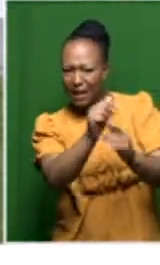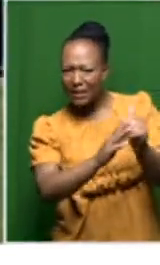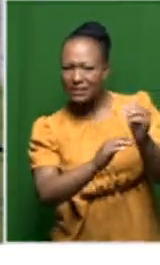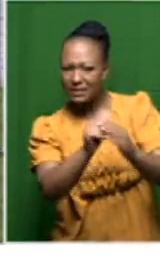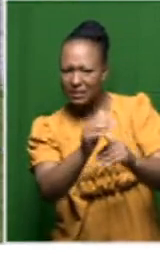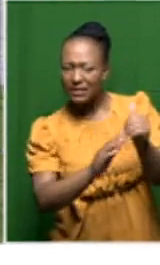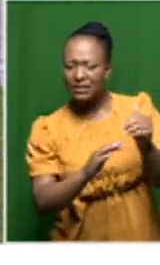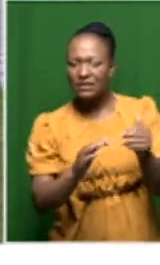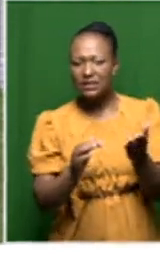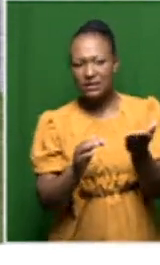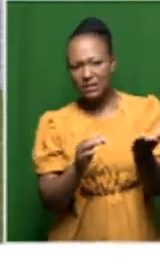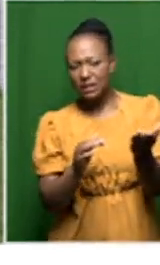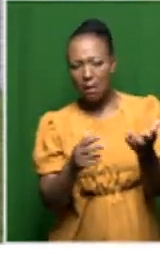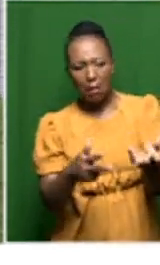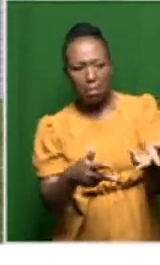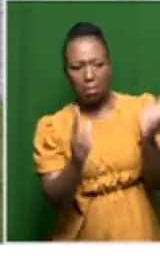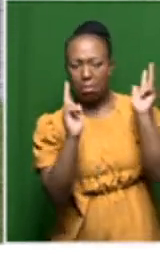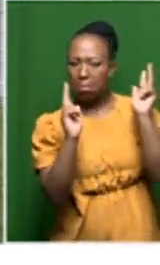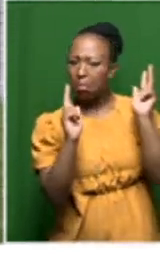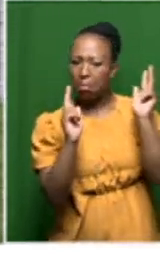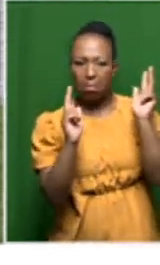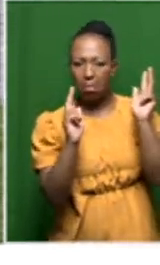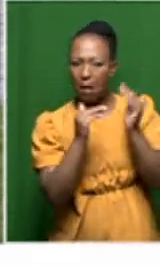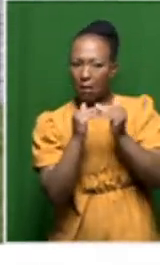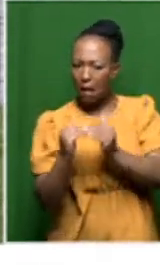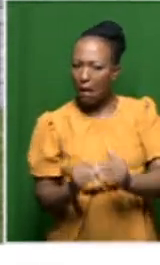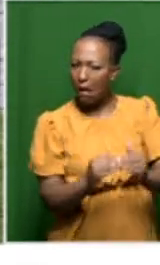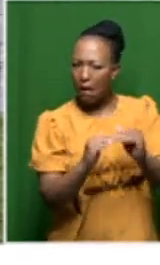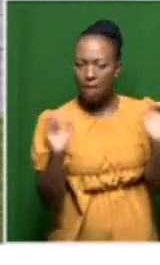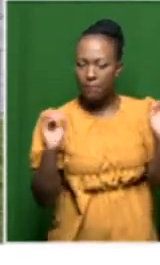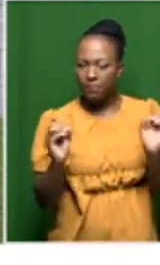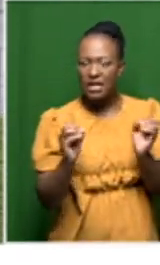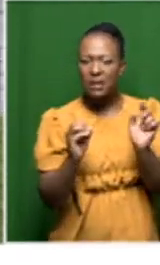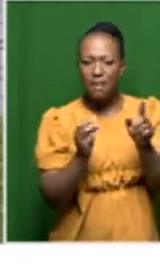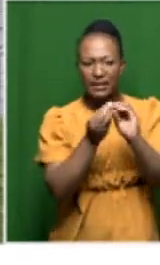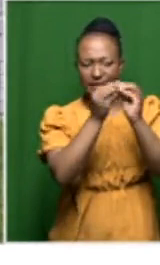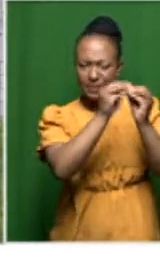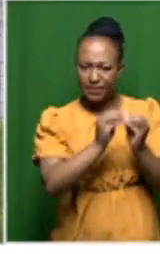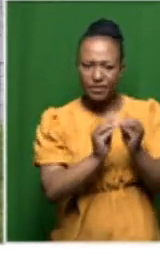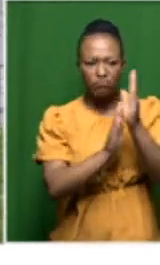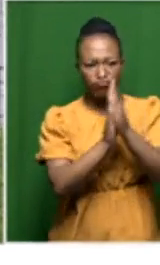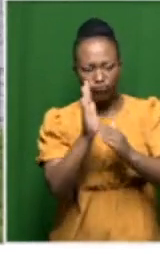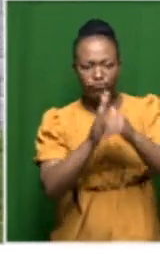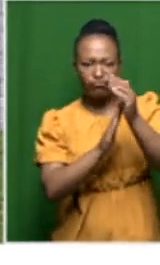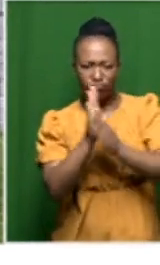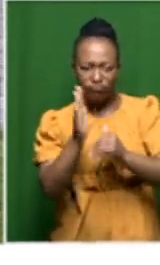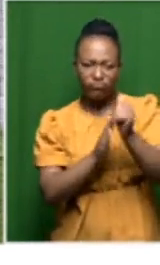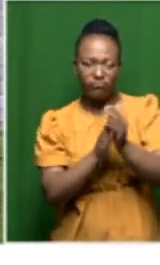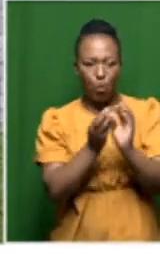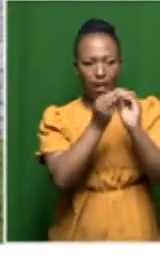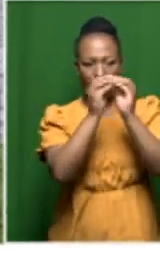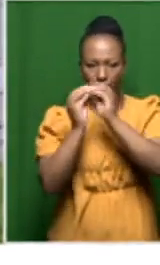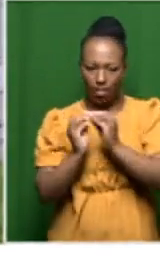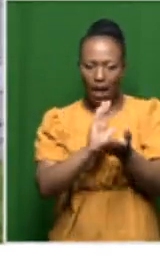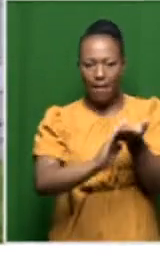and areas have just been left, and they need to be renovated, they need to be fixed. The upkeep, it's something that you can